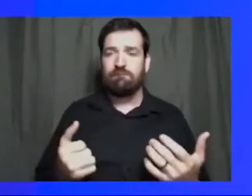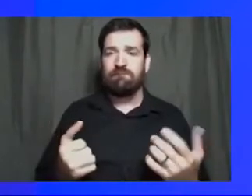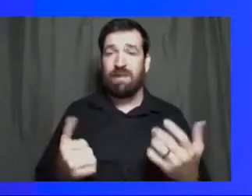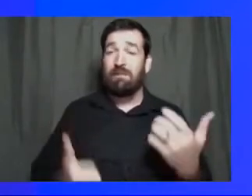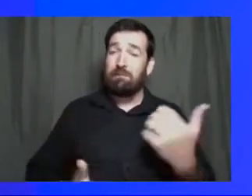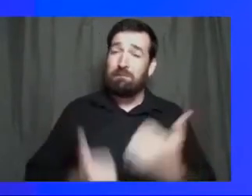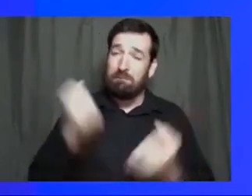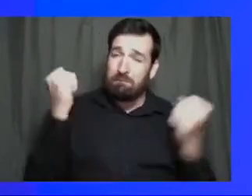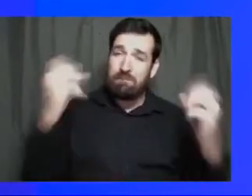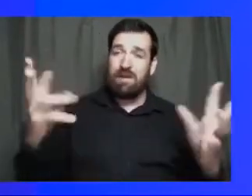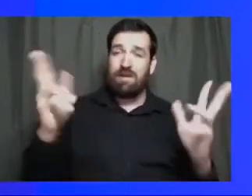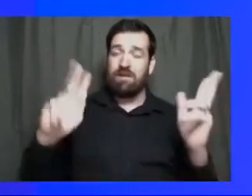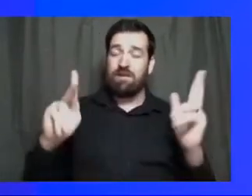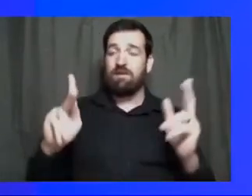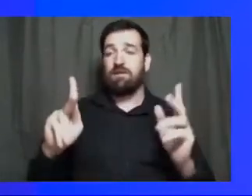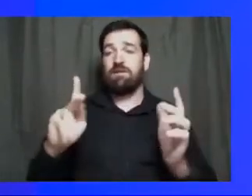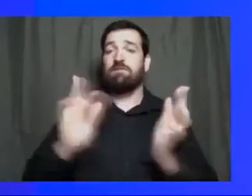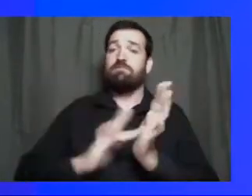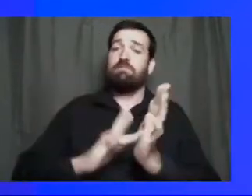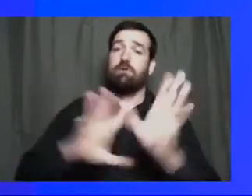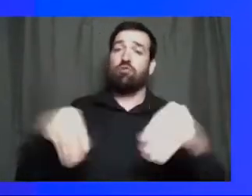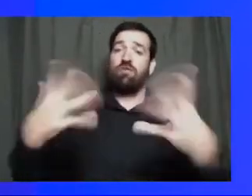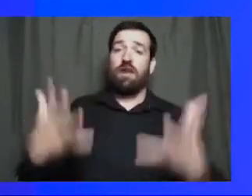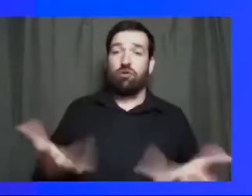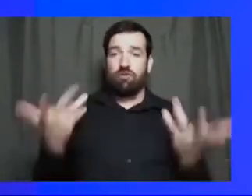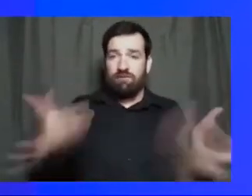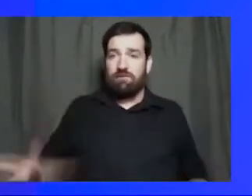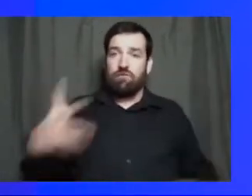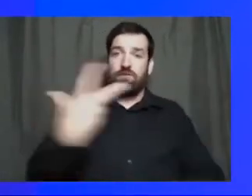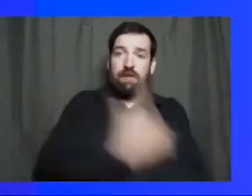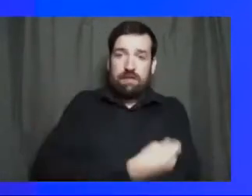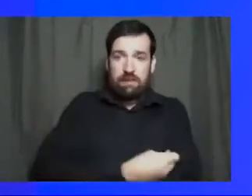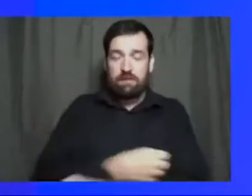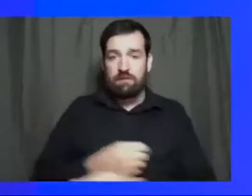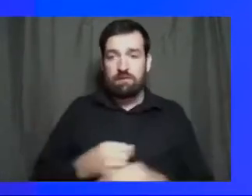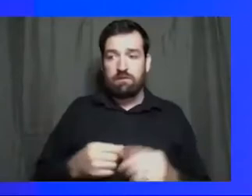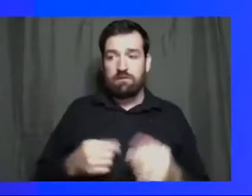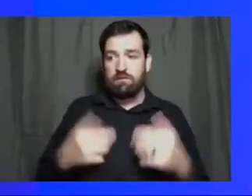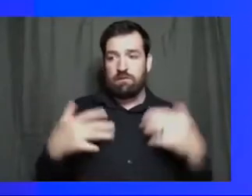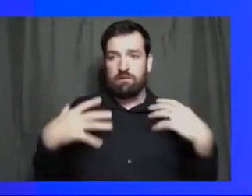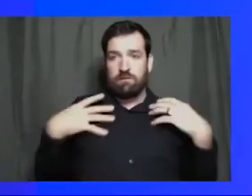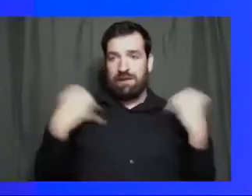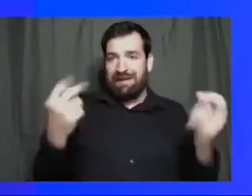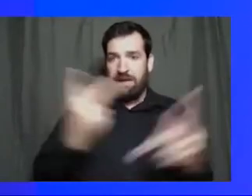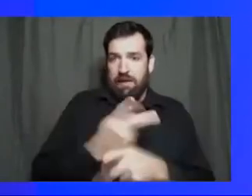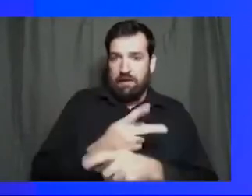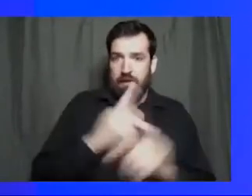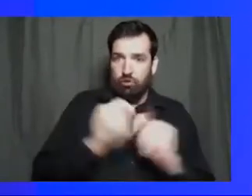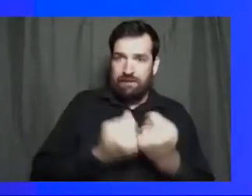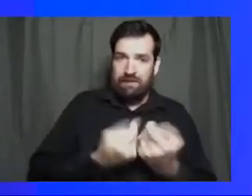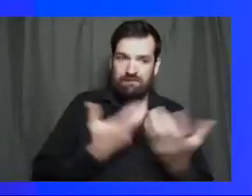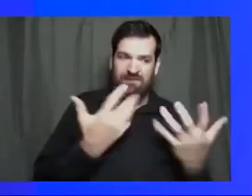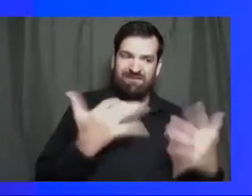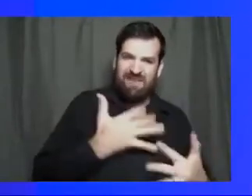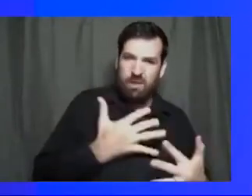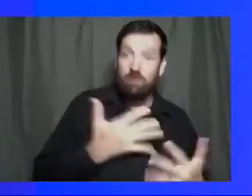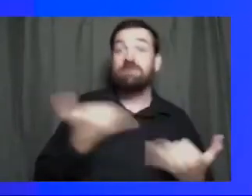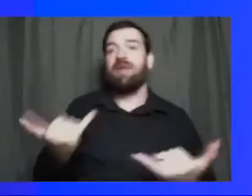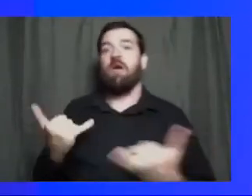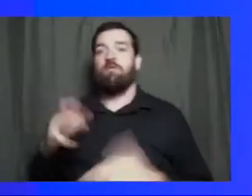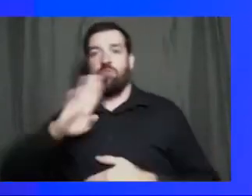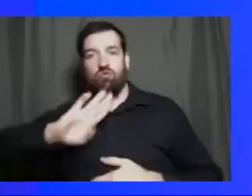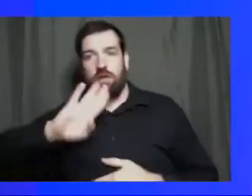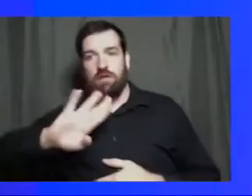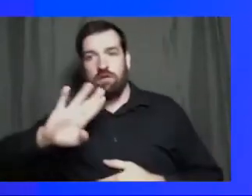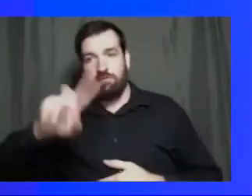are vaccinated. So the healthcare team, like I said, has kind of gone from more this fear to frustration because I know that the majority of these